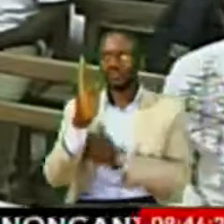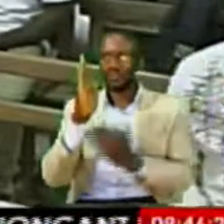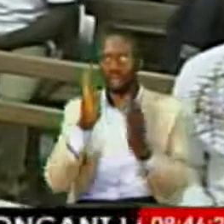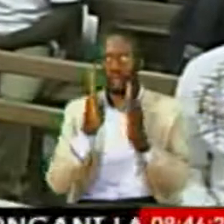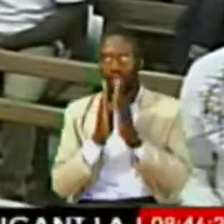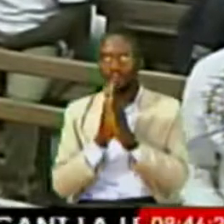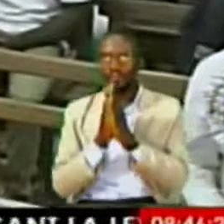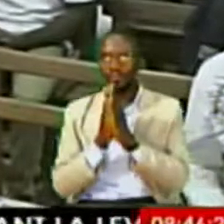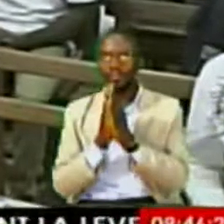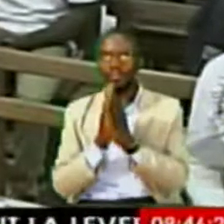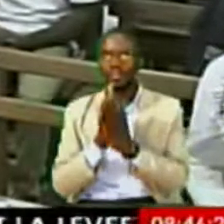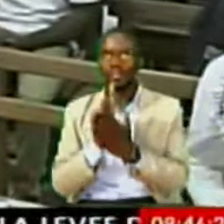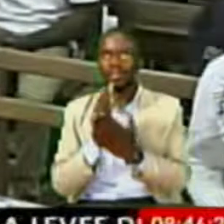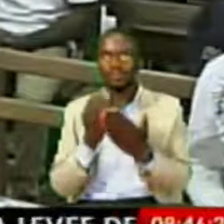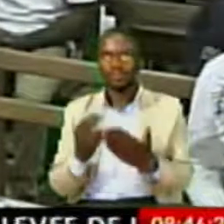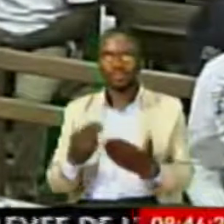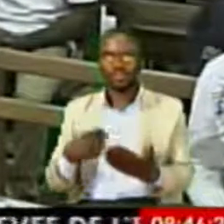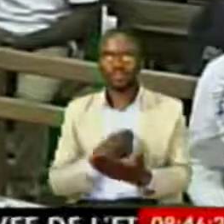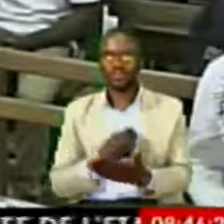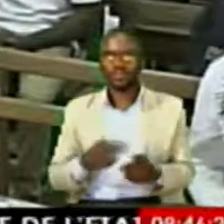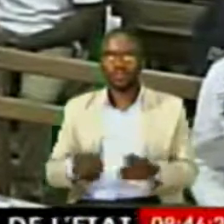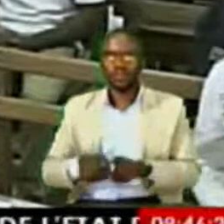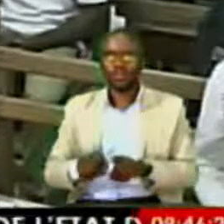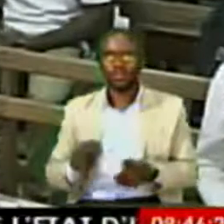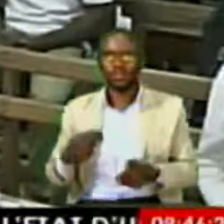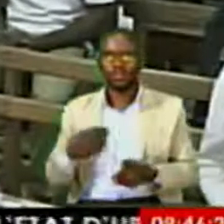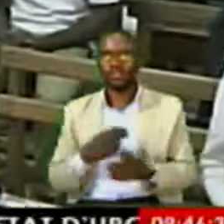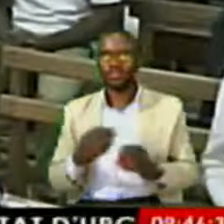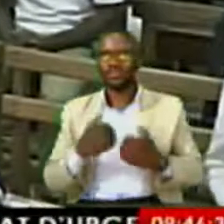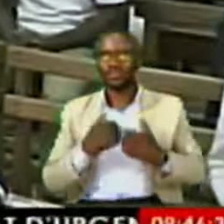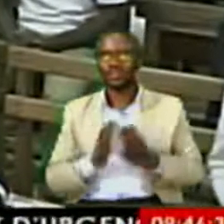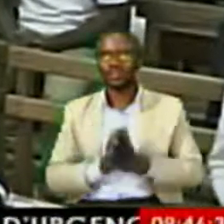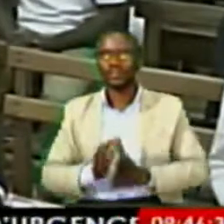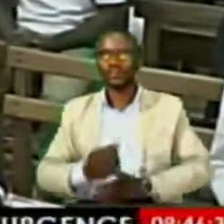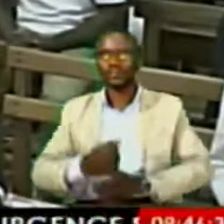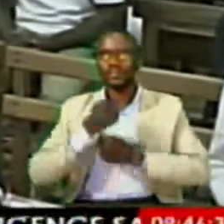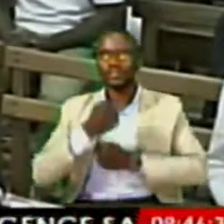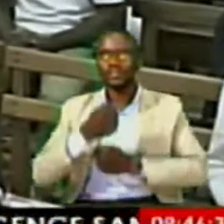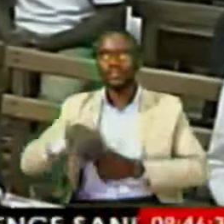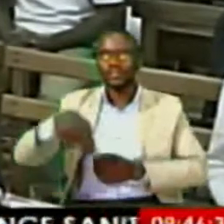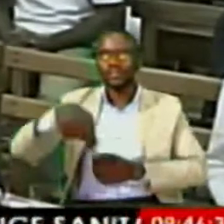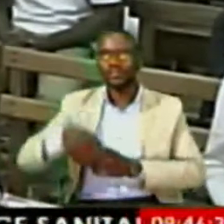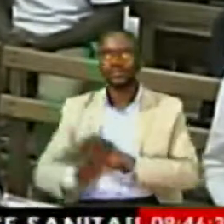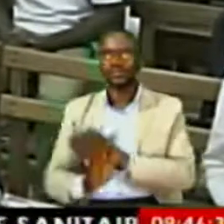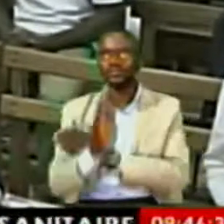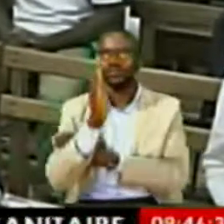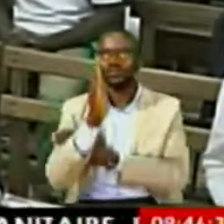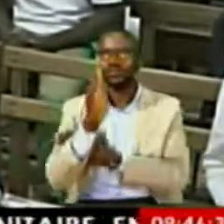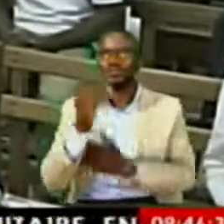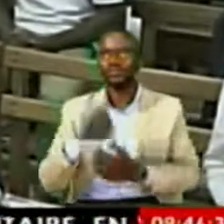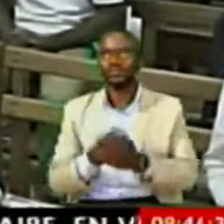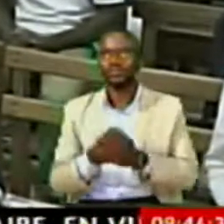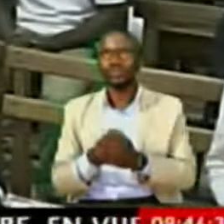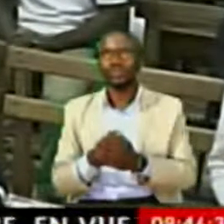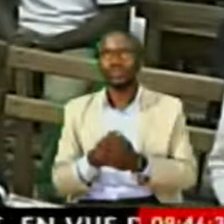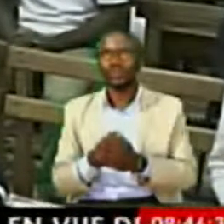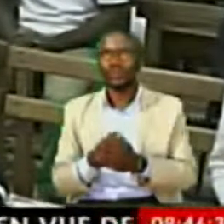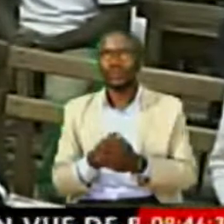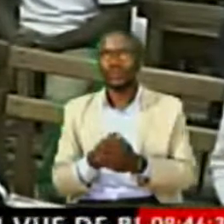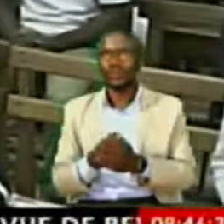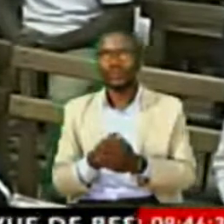Nous aussi. Also we. Nous avons la foi. We have the faith. Que Dieu. That God. Va nous faire